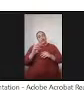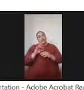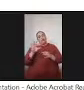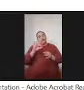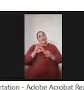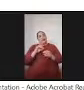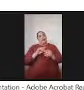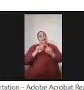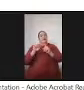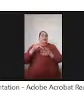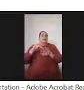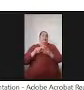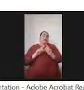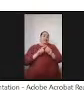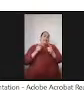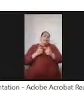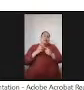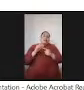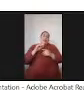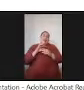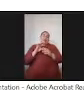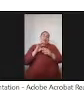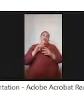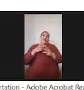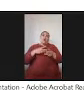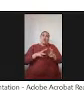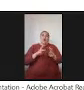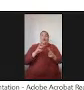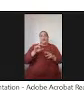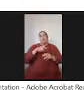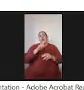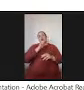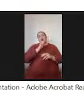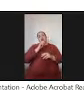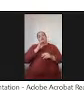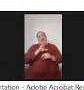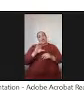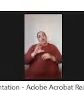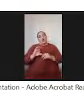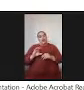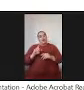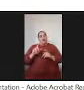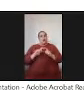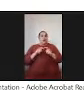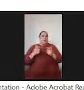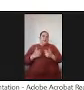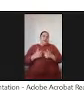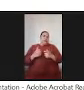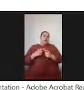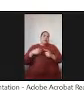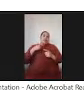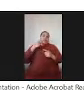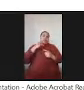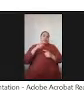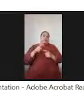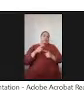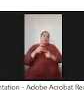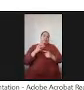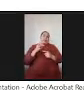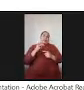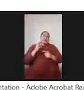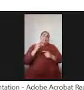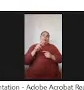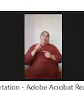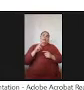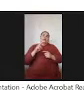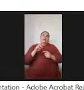standing committees. There is a formula that is being utilized for the allocations per standing committees. And I think either Mario or Mr. Mele can